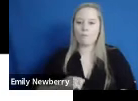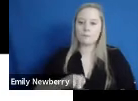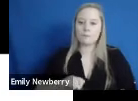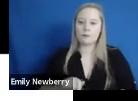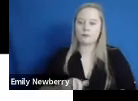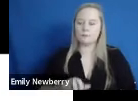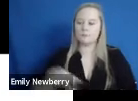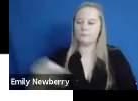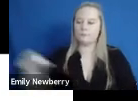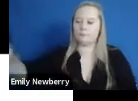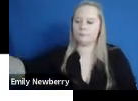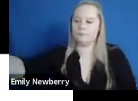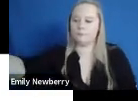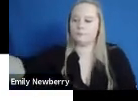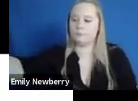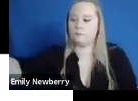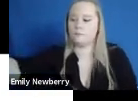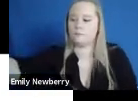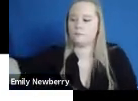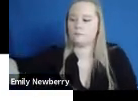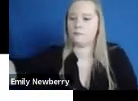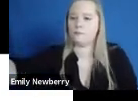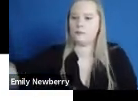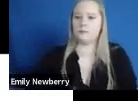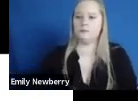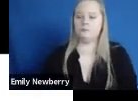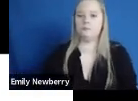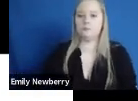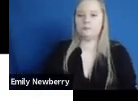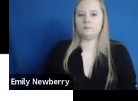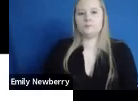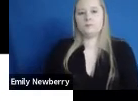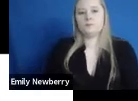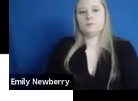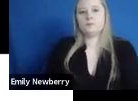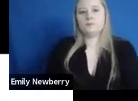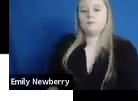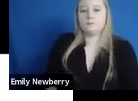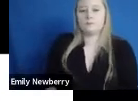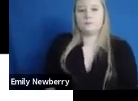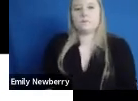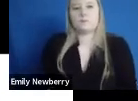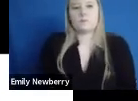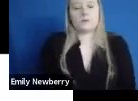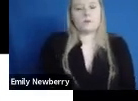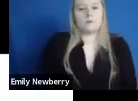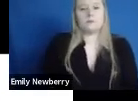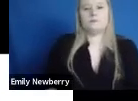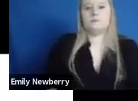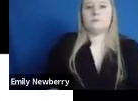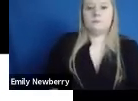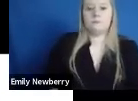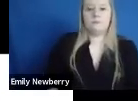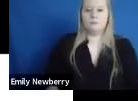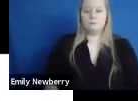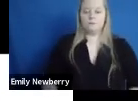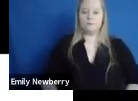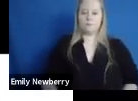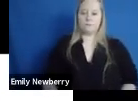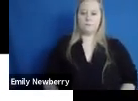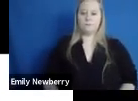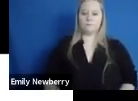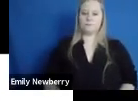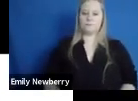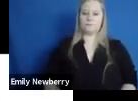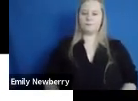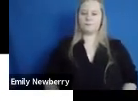as well too. So their hay goes all across the Asian market, Japan, Saudi Arabia. So it's all coming from the Navajo Nation here